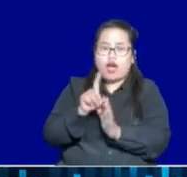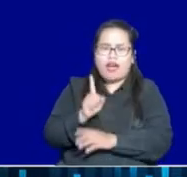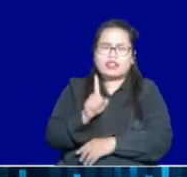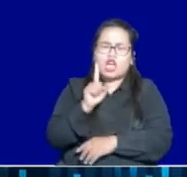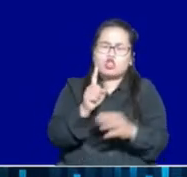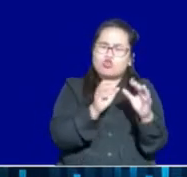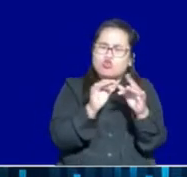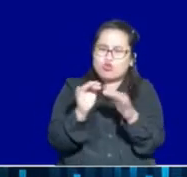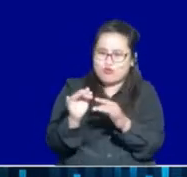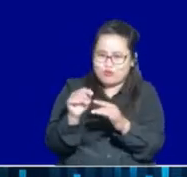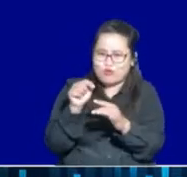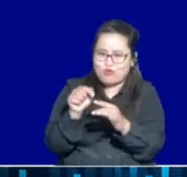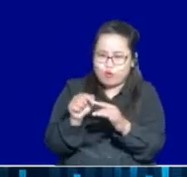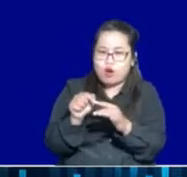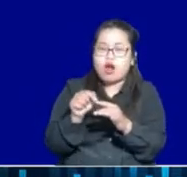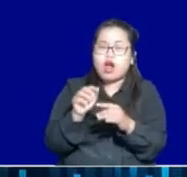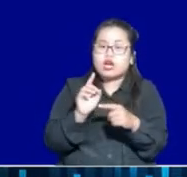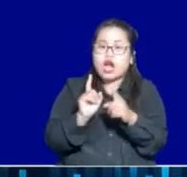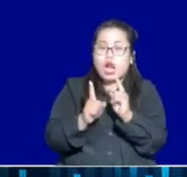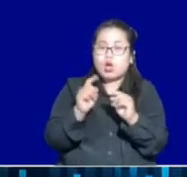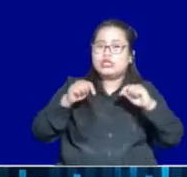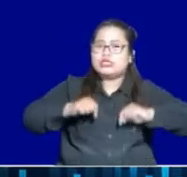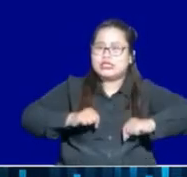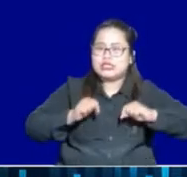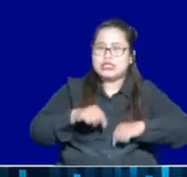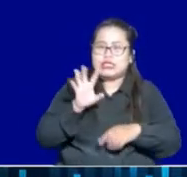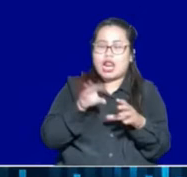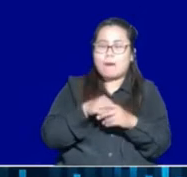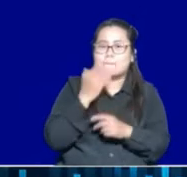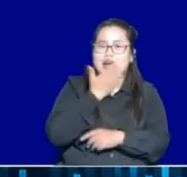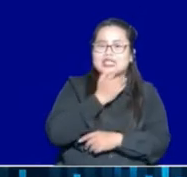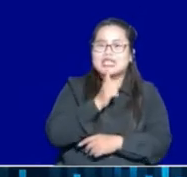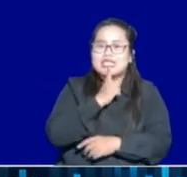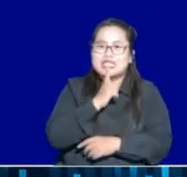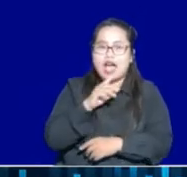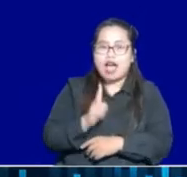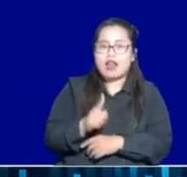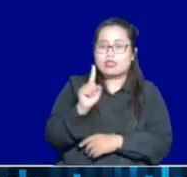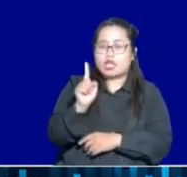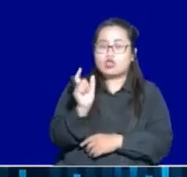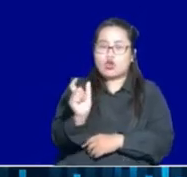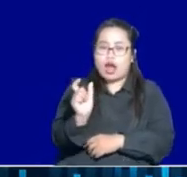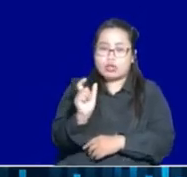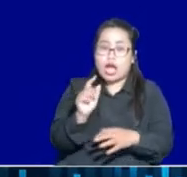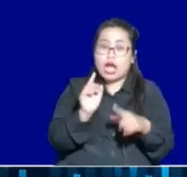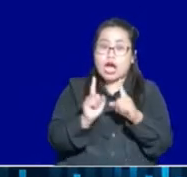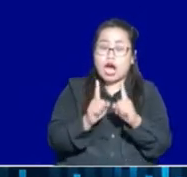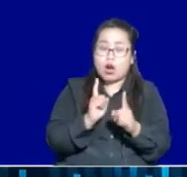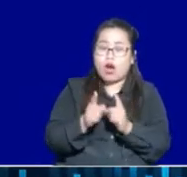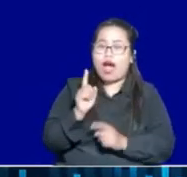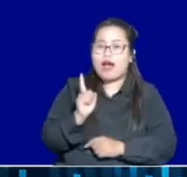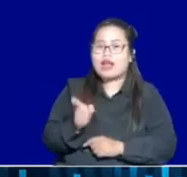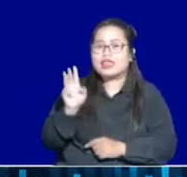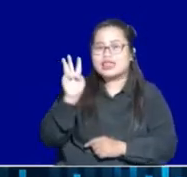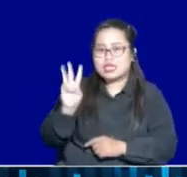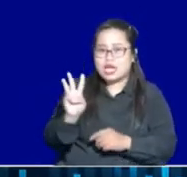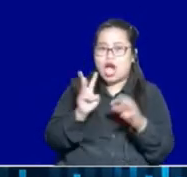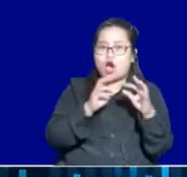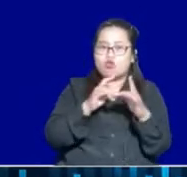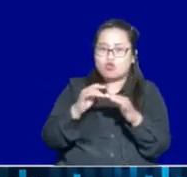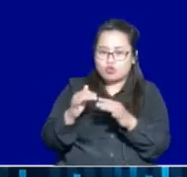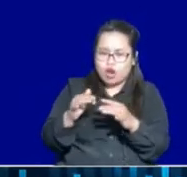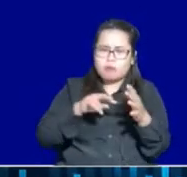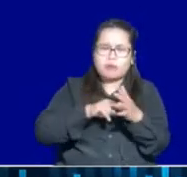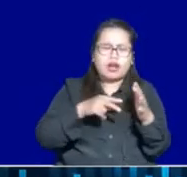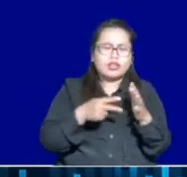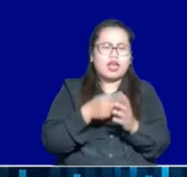letter, in the English language, you can only make one word. If you have these three letters, now you can make these four words,